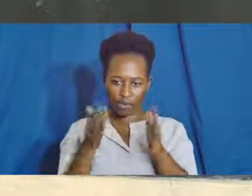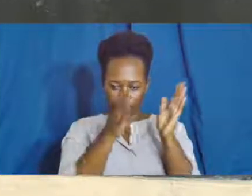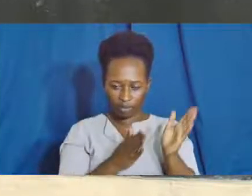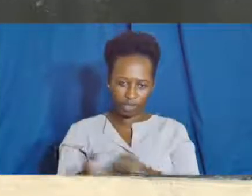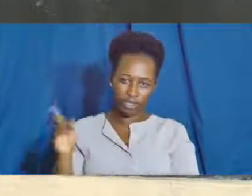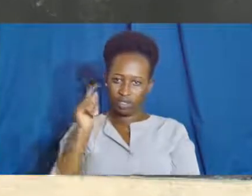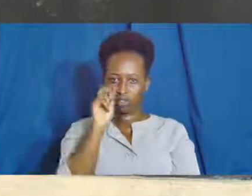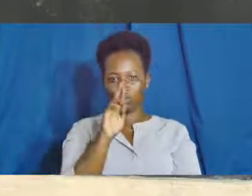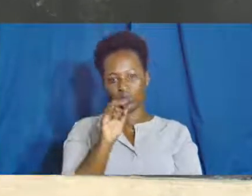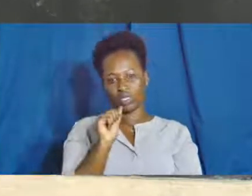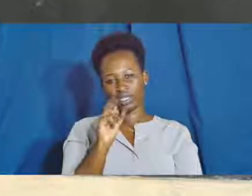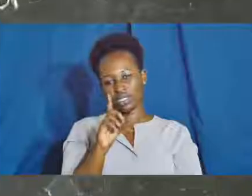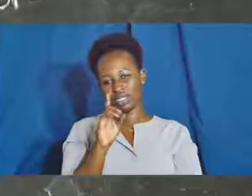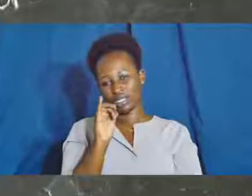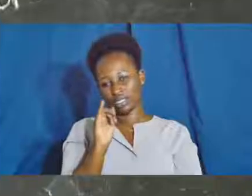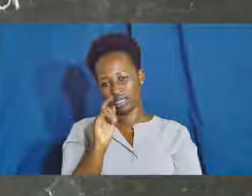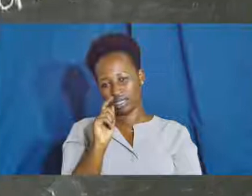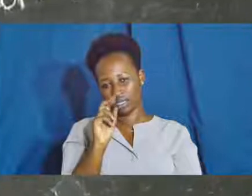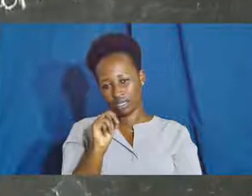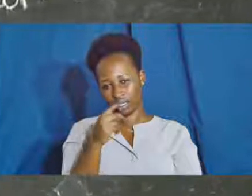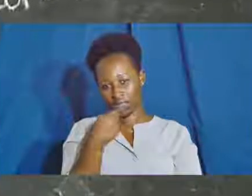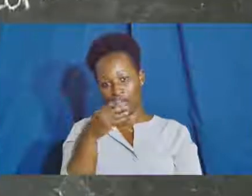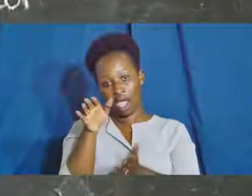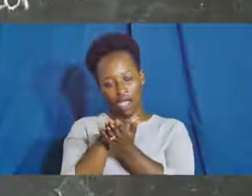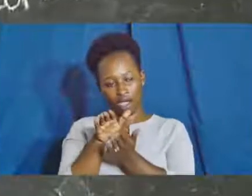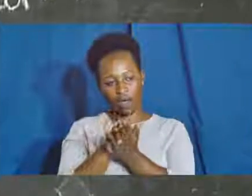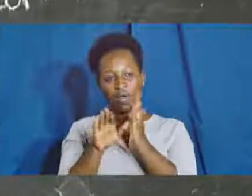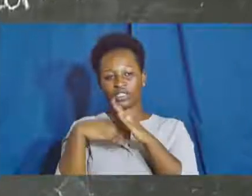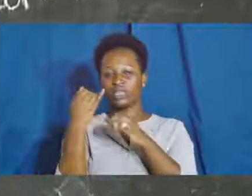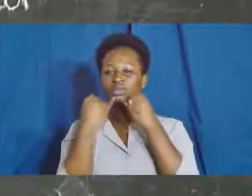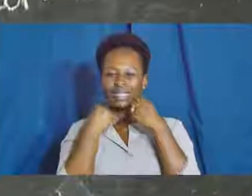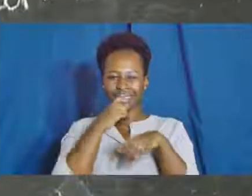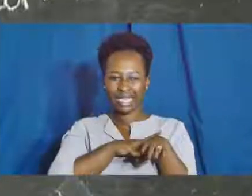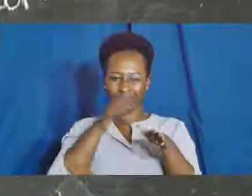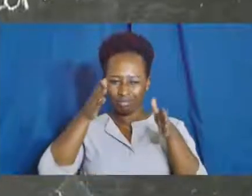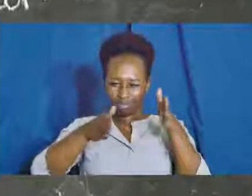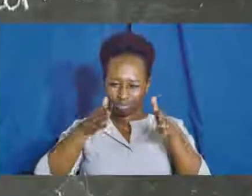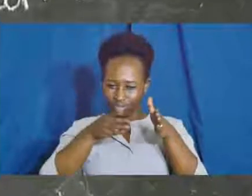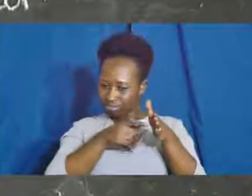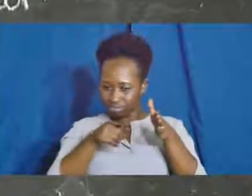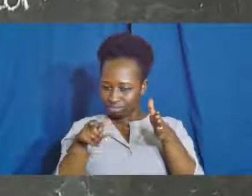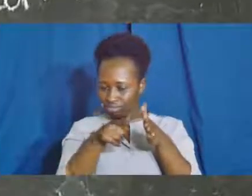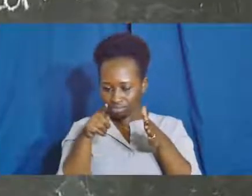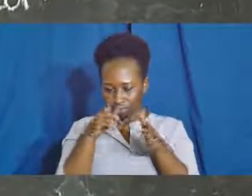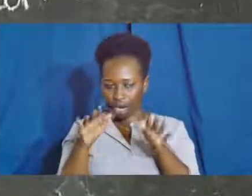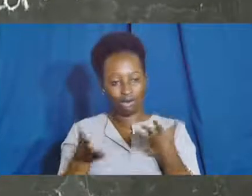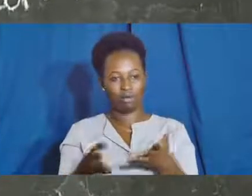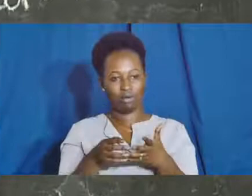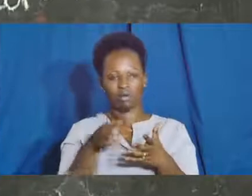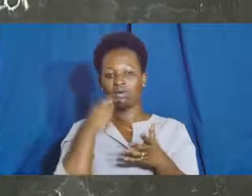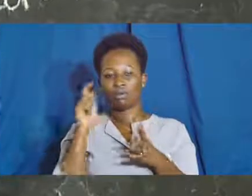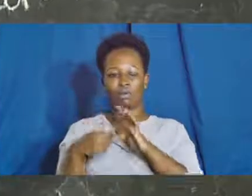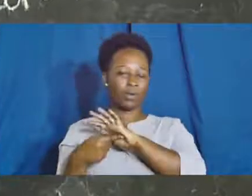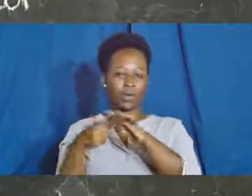account. Then you have to tell us for which period is that trading account being prepared. So you have to